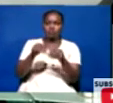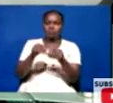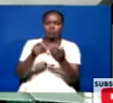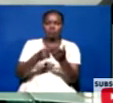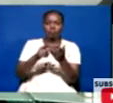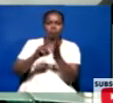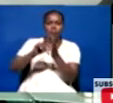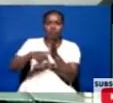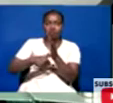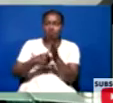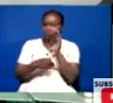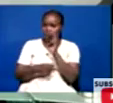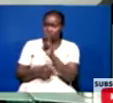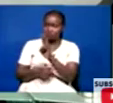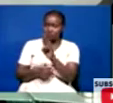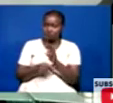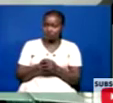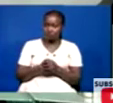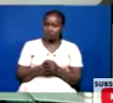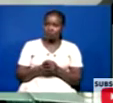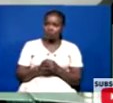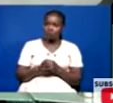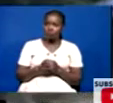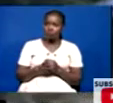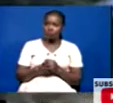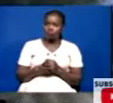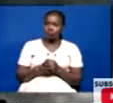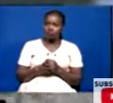later on. Let's hear in on how that panned out.